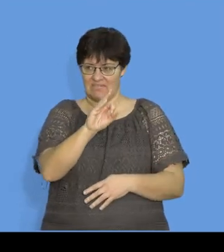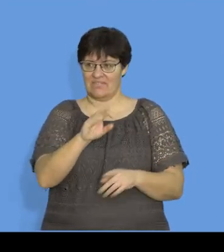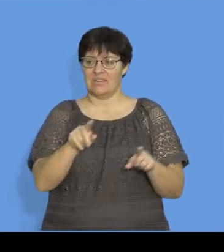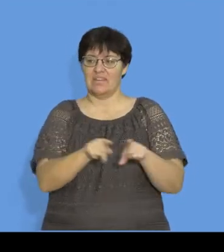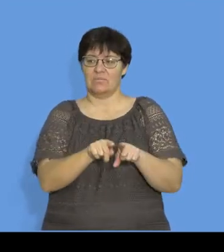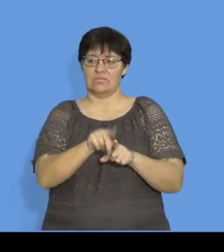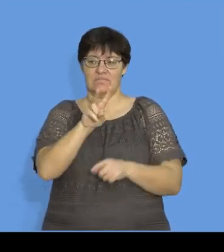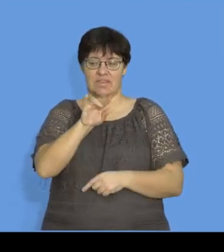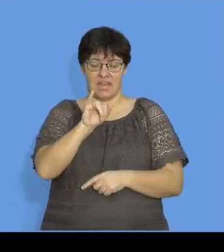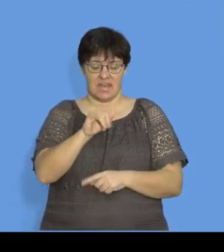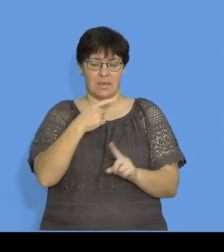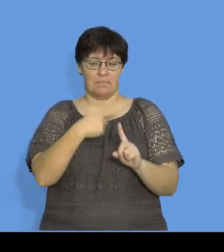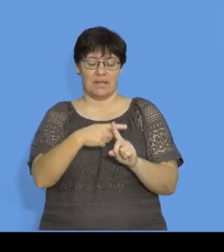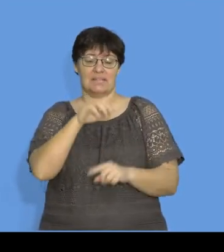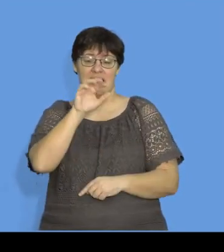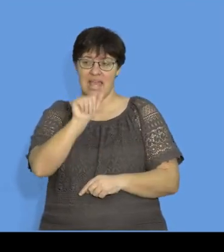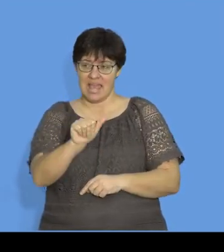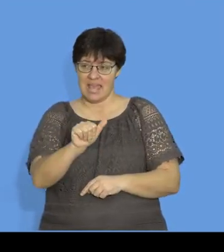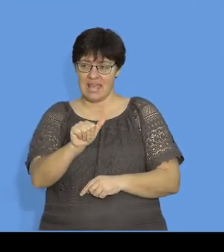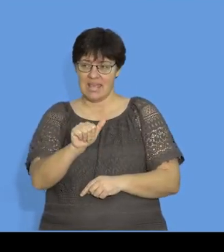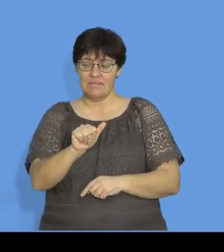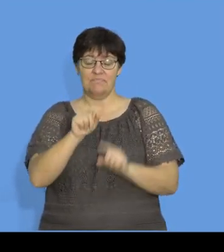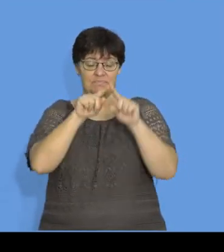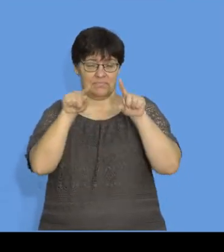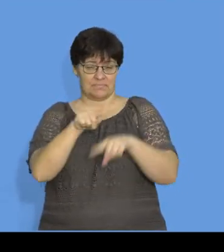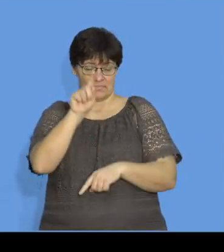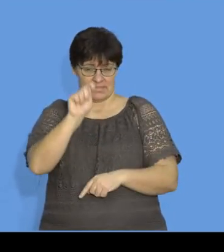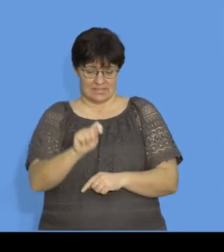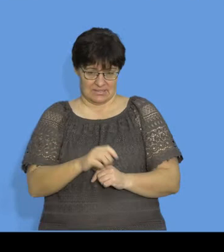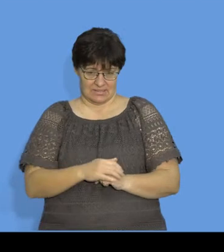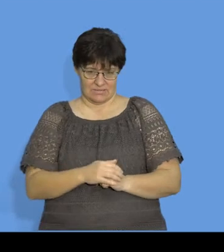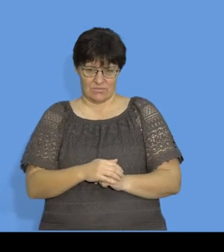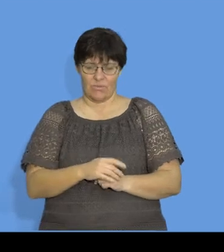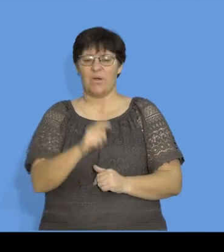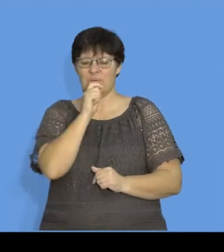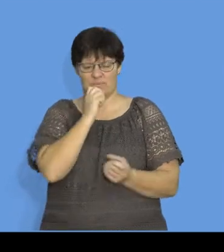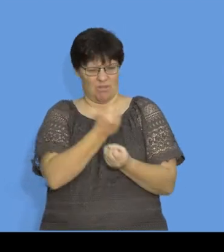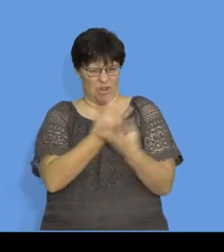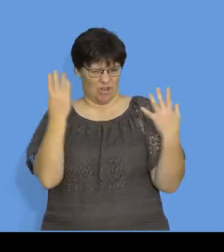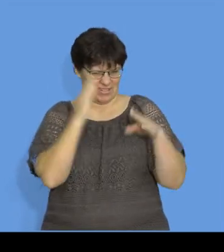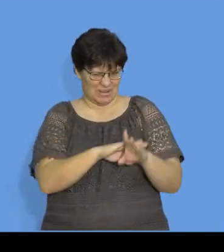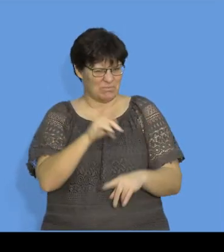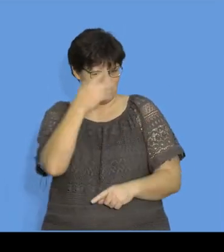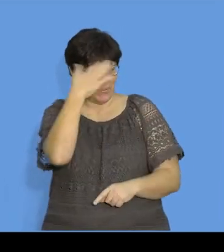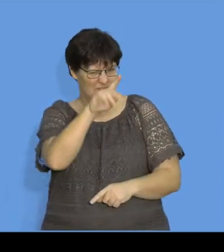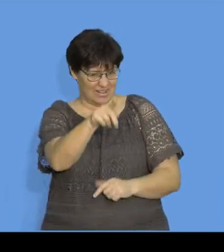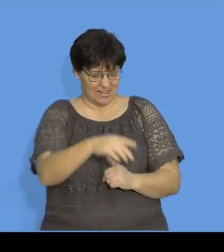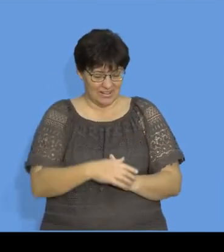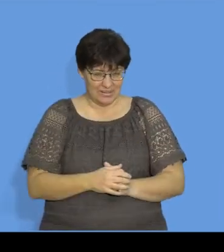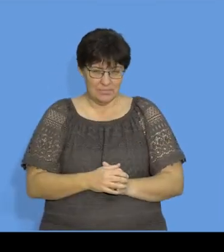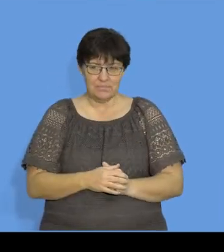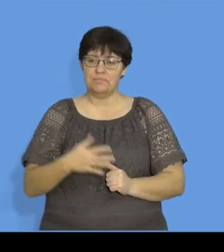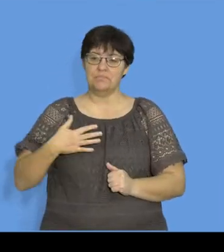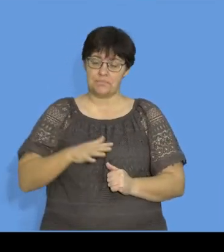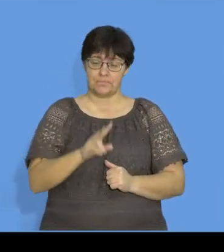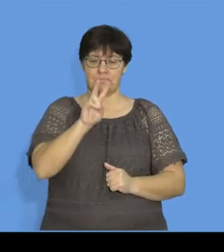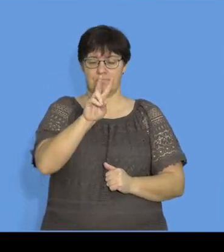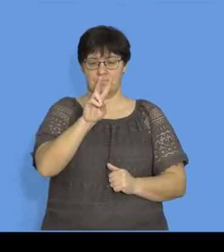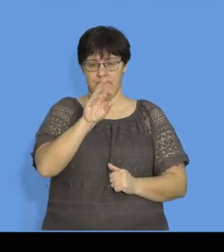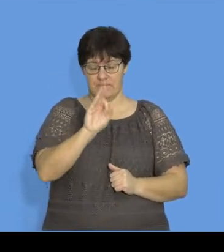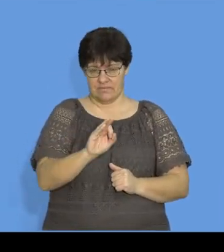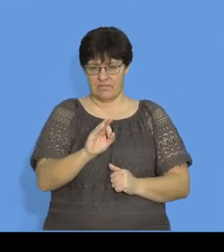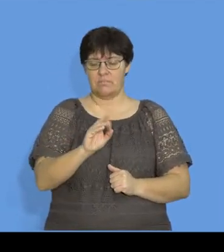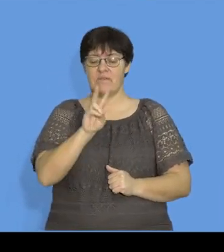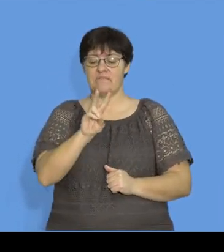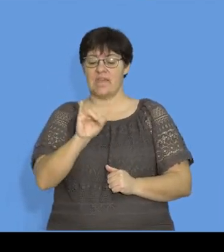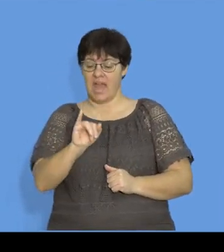we then write. And by now we know that one because we've used it lots. I want VF. I know